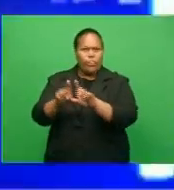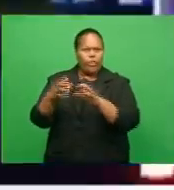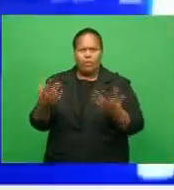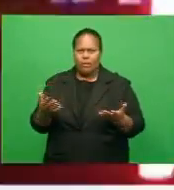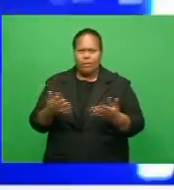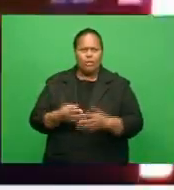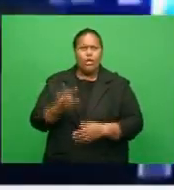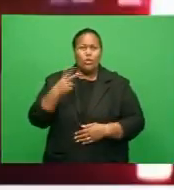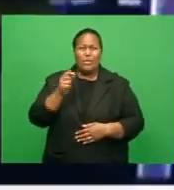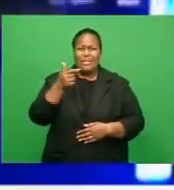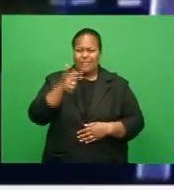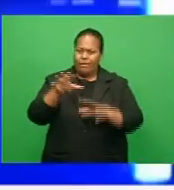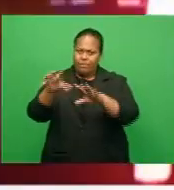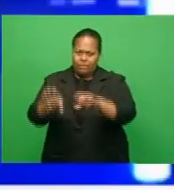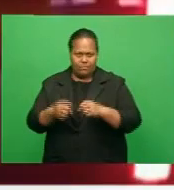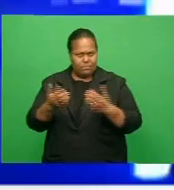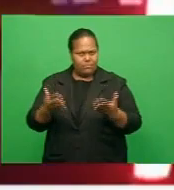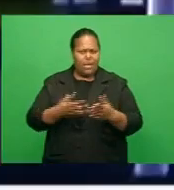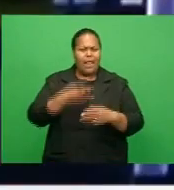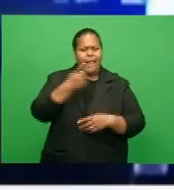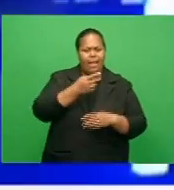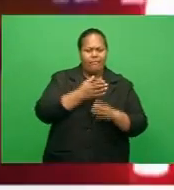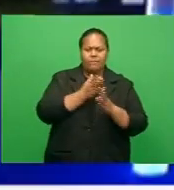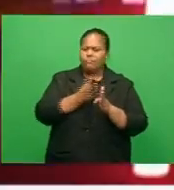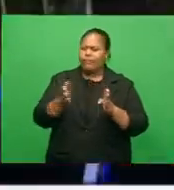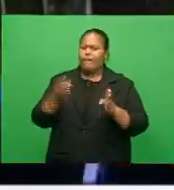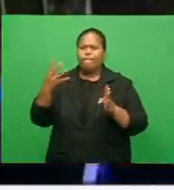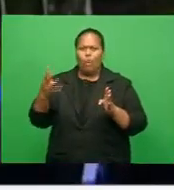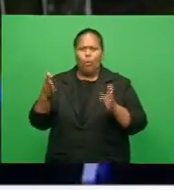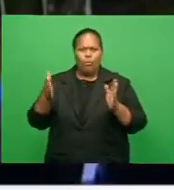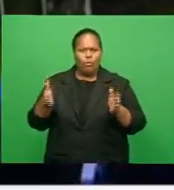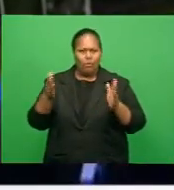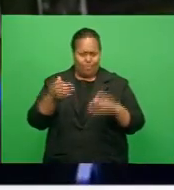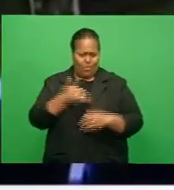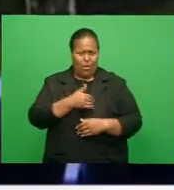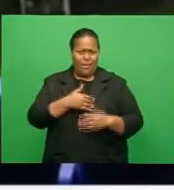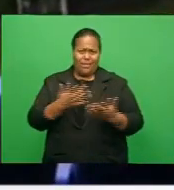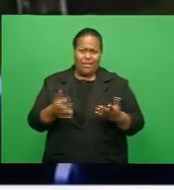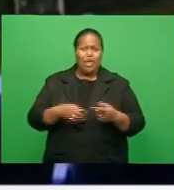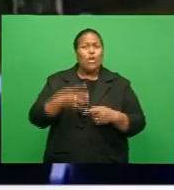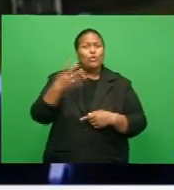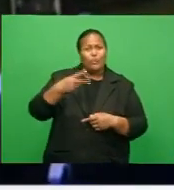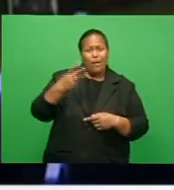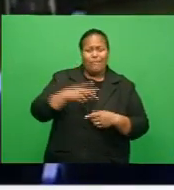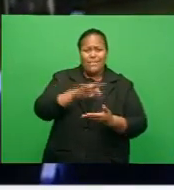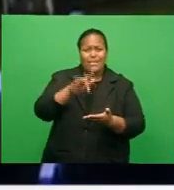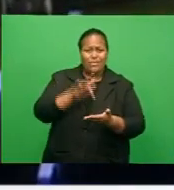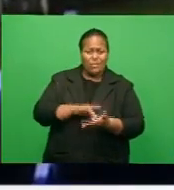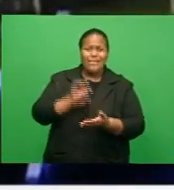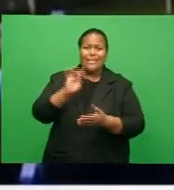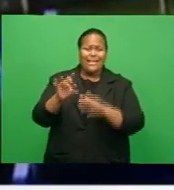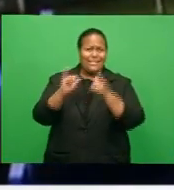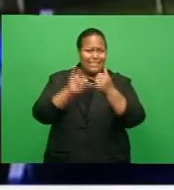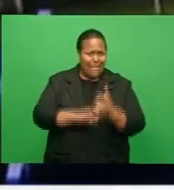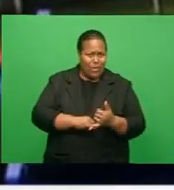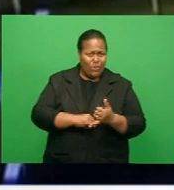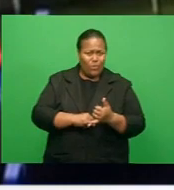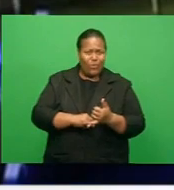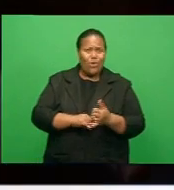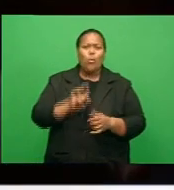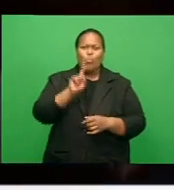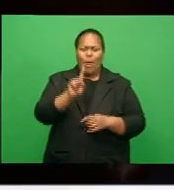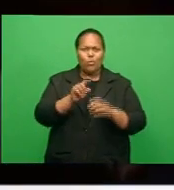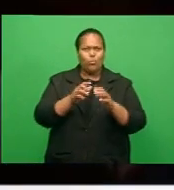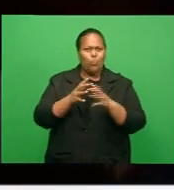between 11 p.m. to 4 a.m. with 12 in the Central Division, 10 in the Southern, 3 in the East and 1 each in the West and